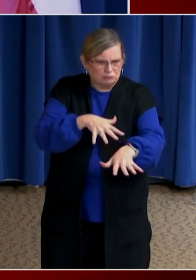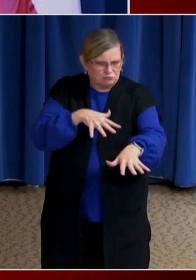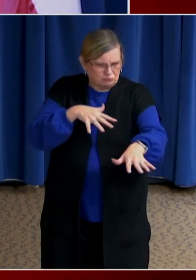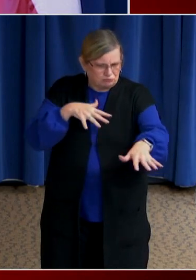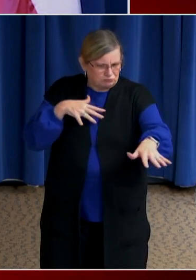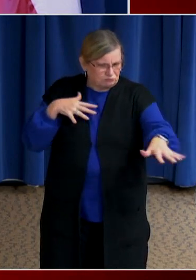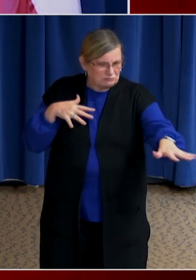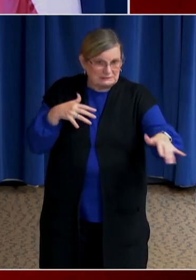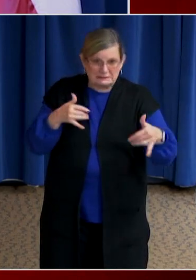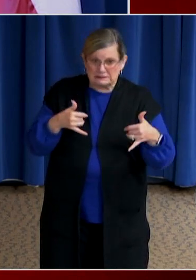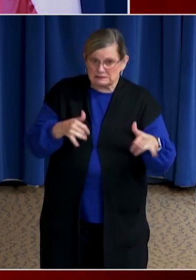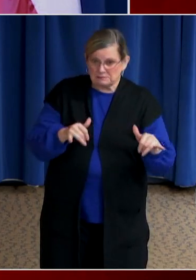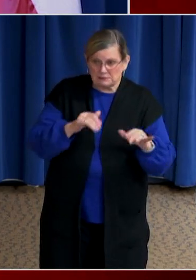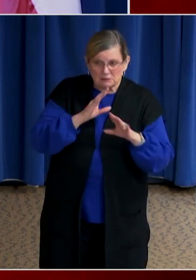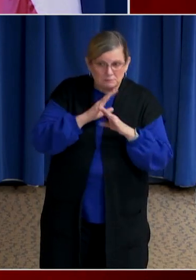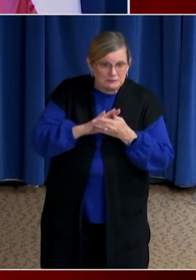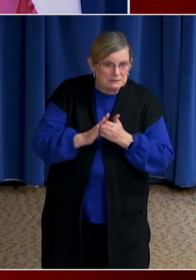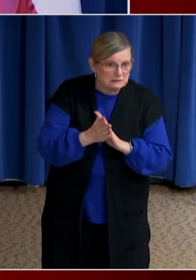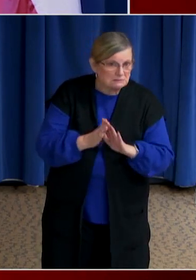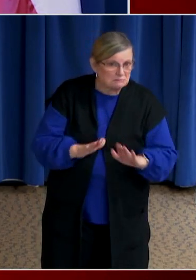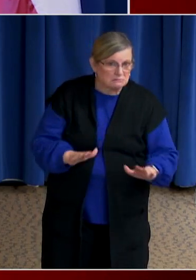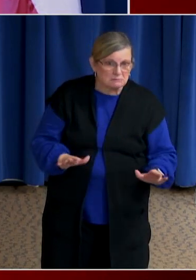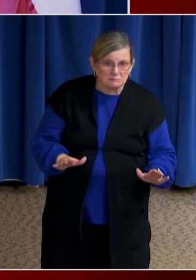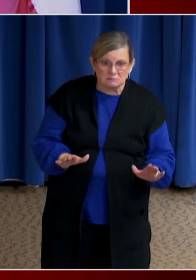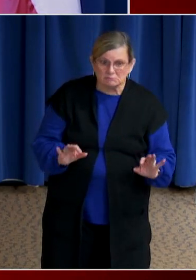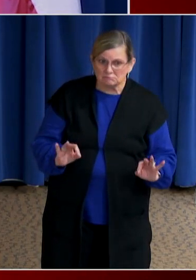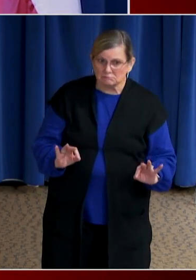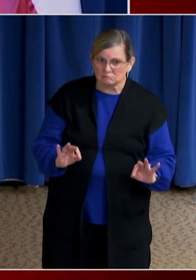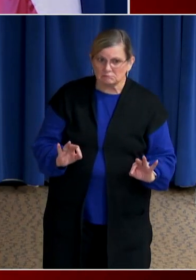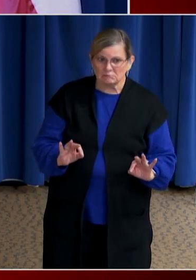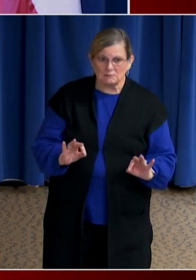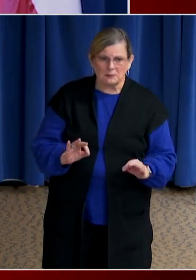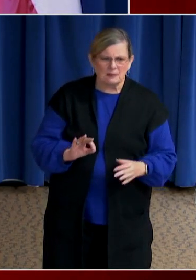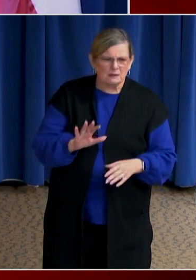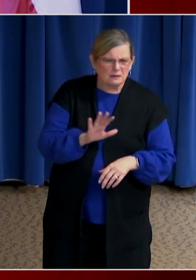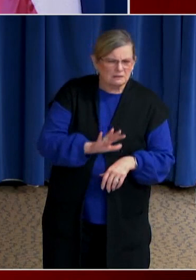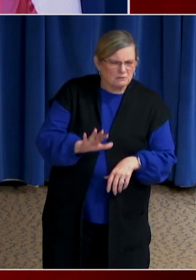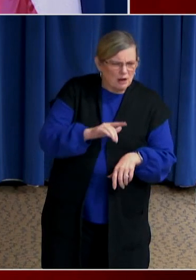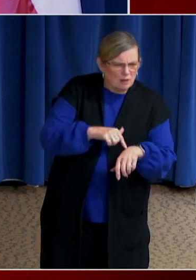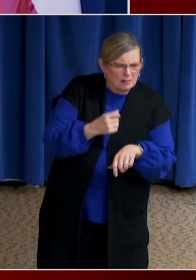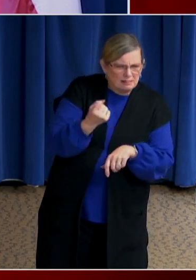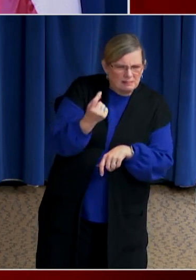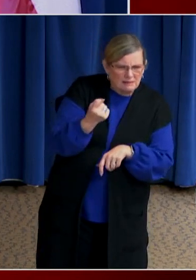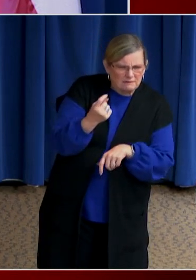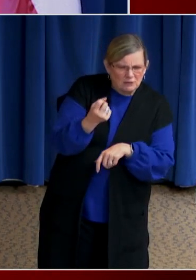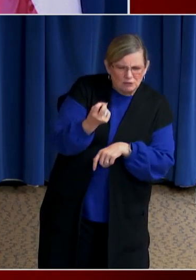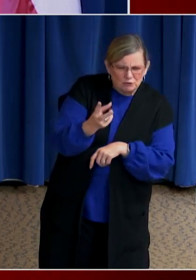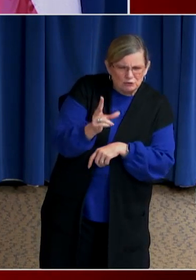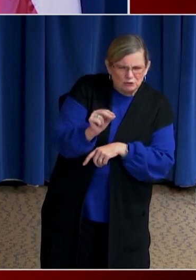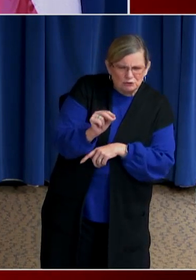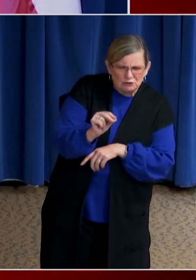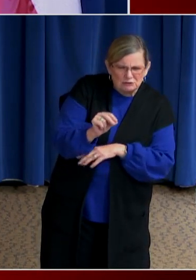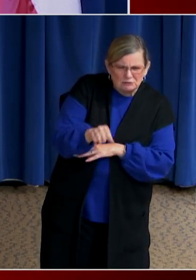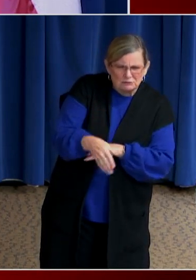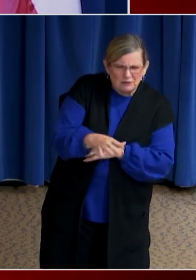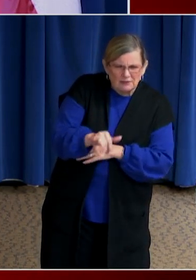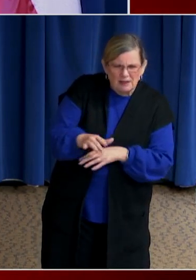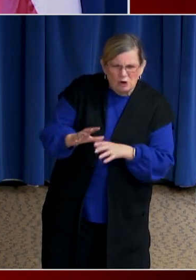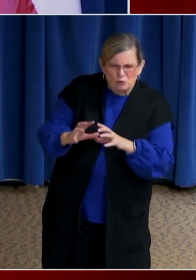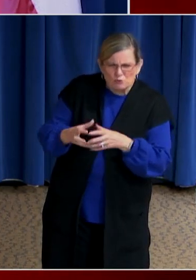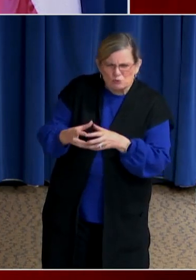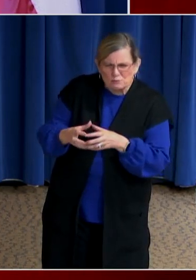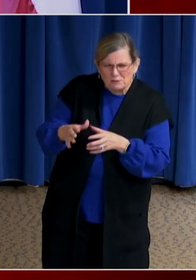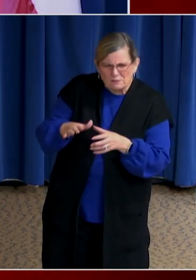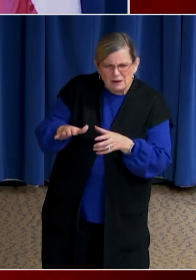the go-go were peaceful. Around 11:30, between 11:30 and midnight, we had a group of about